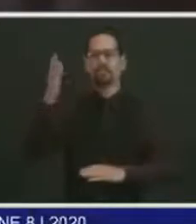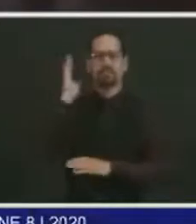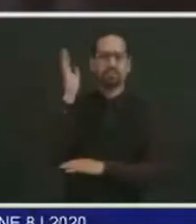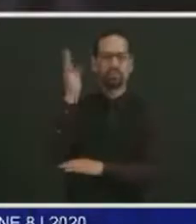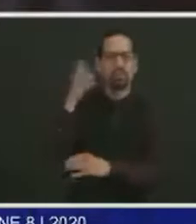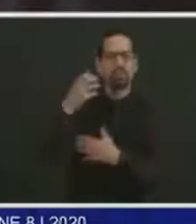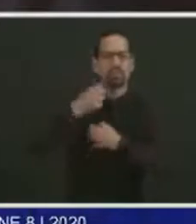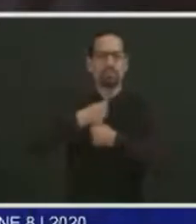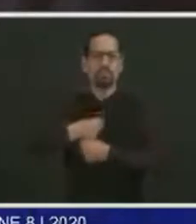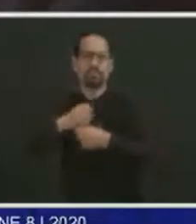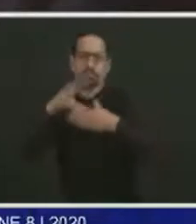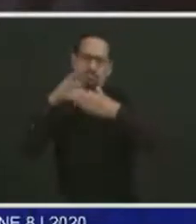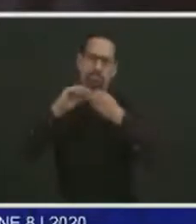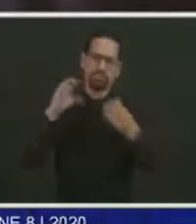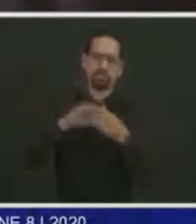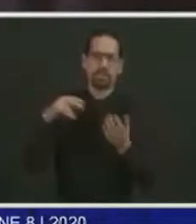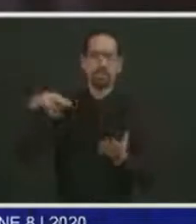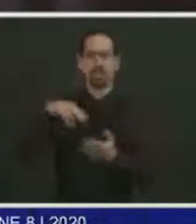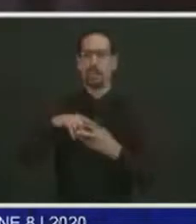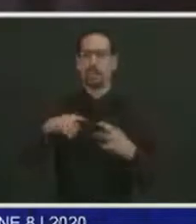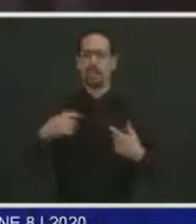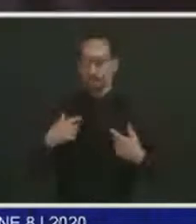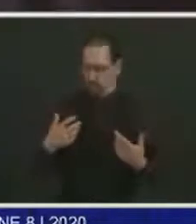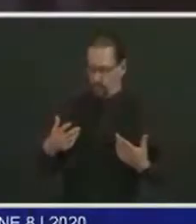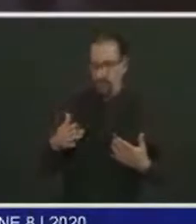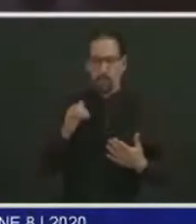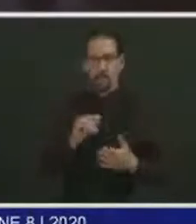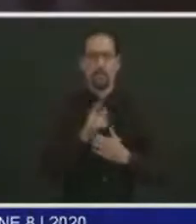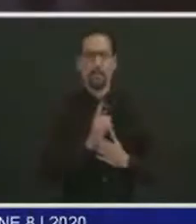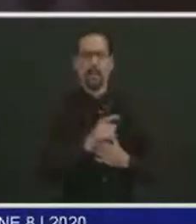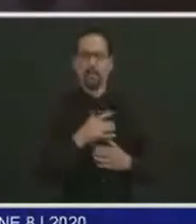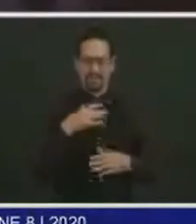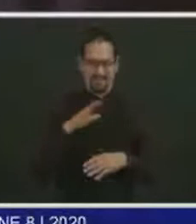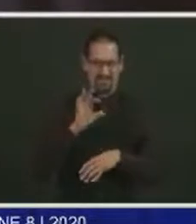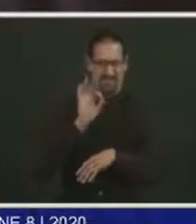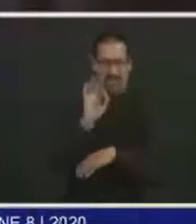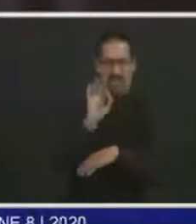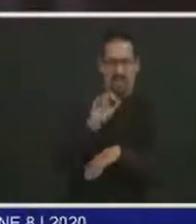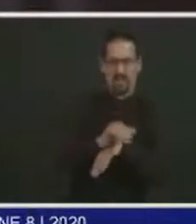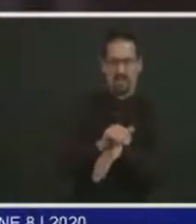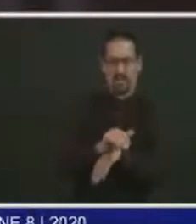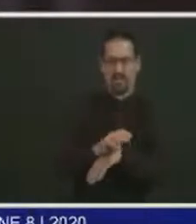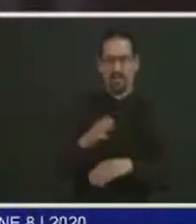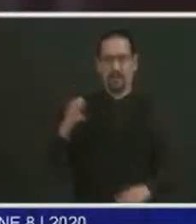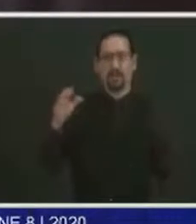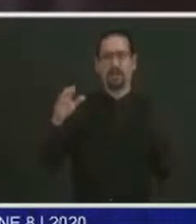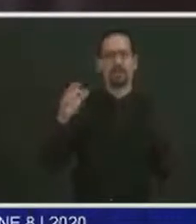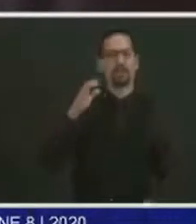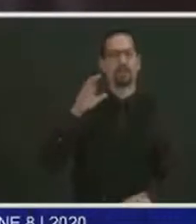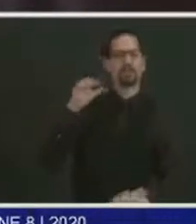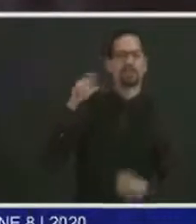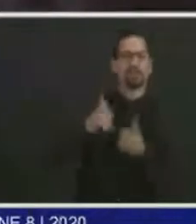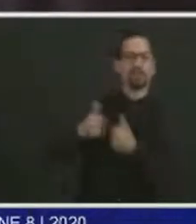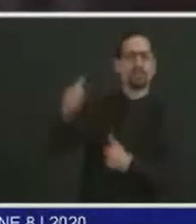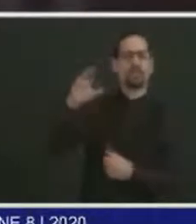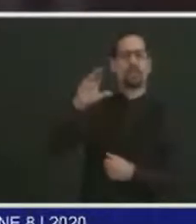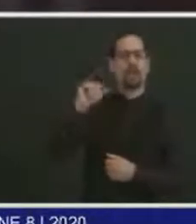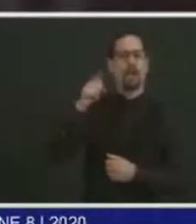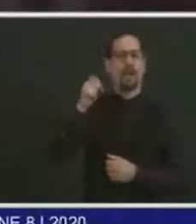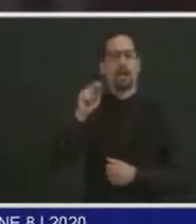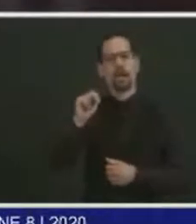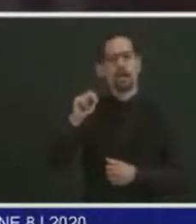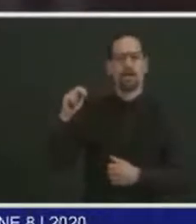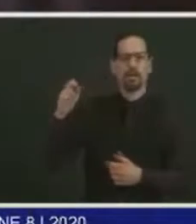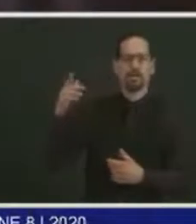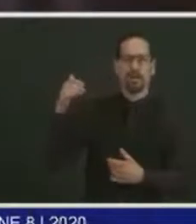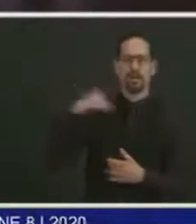at that moment, I guess like about 9 o'clock, when the colonel and the general called me and suggested that maybe my presence could